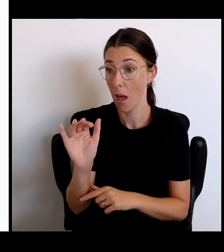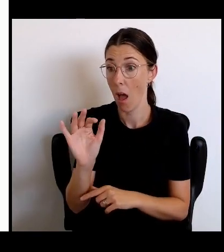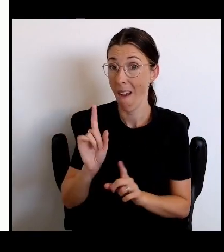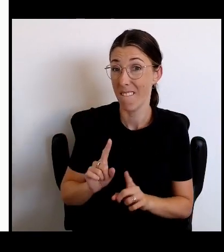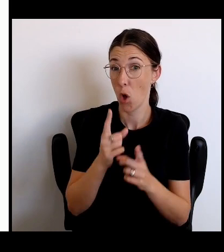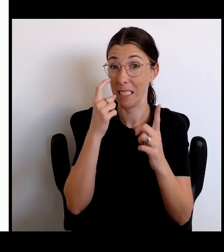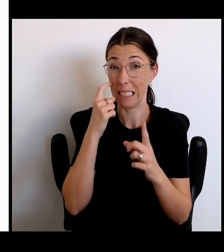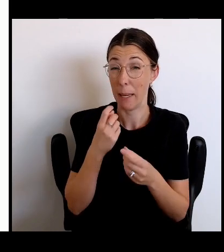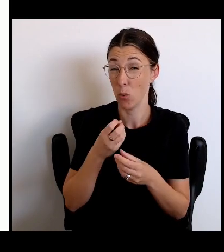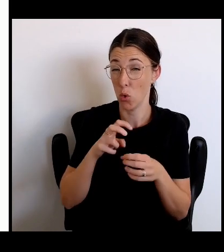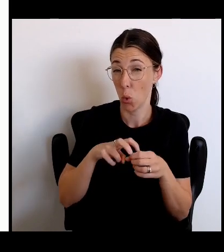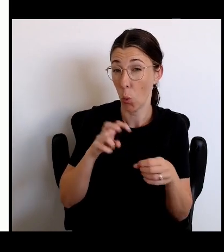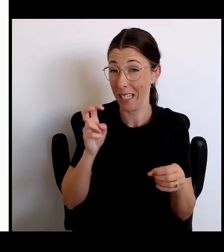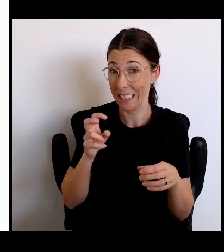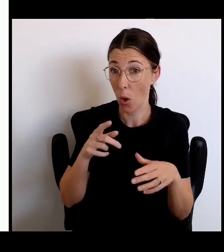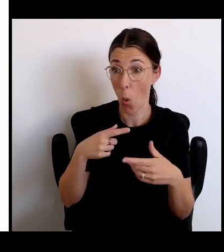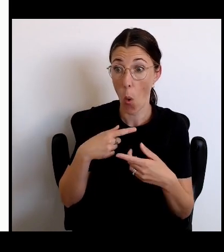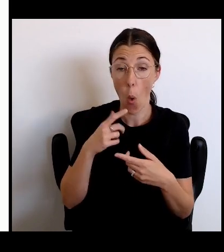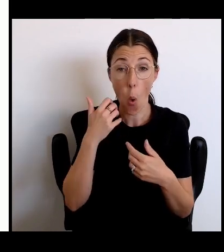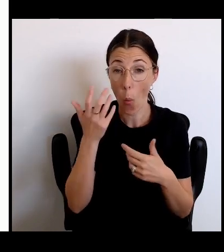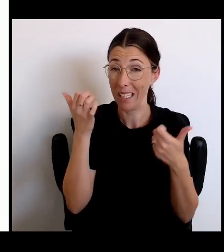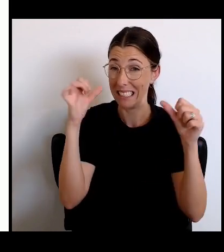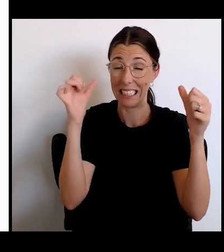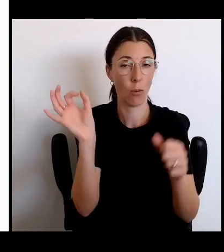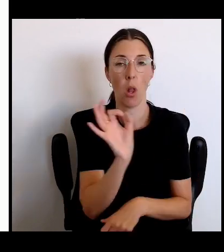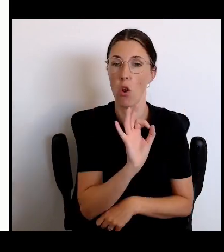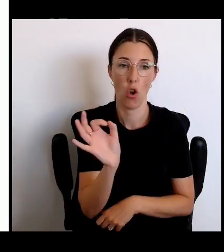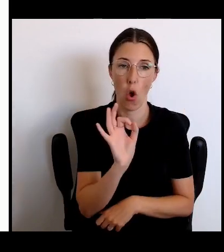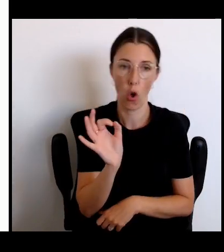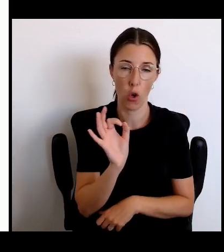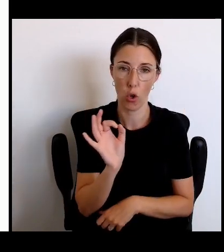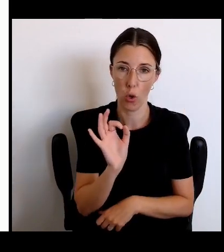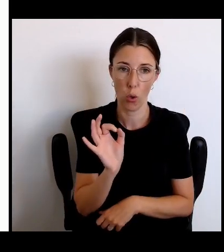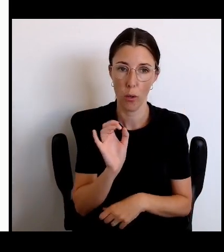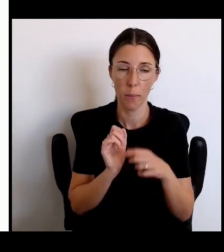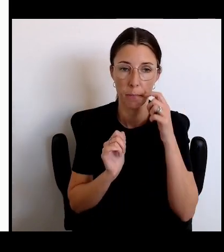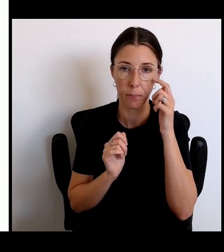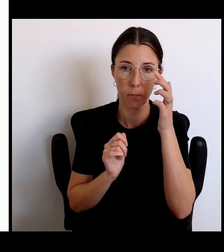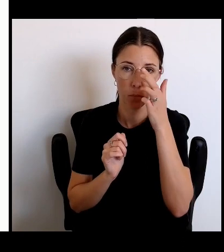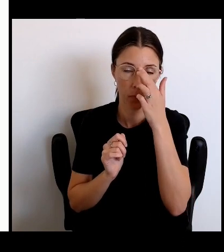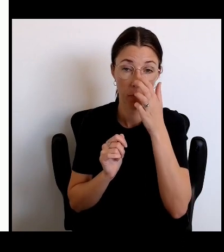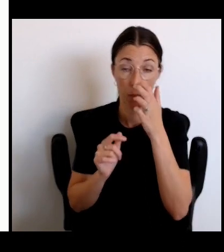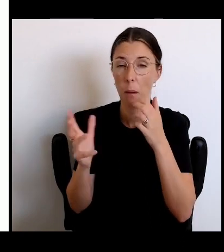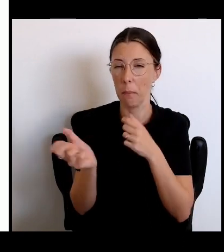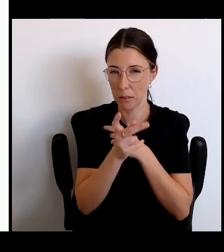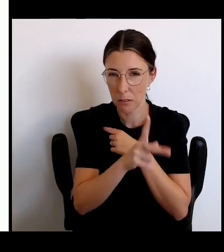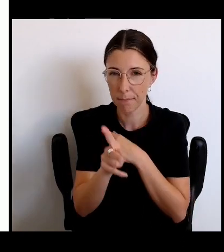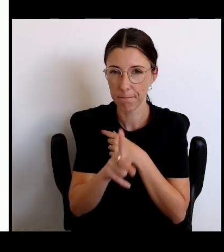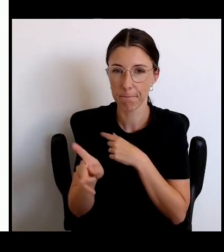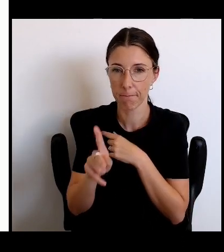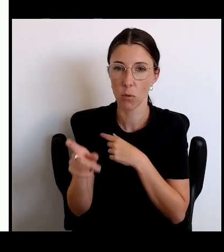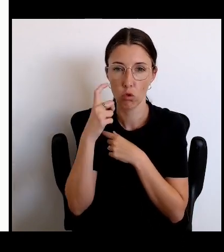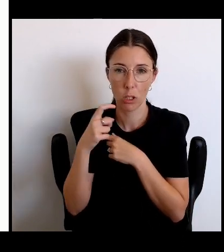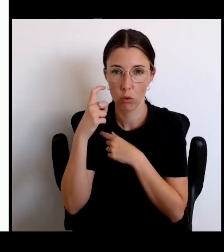of resignation or almost having given up on being anything other than a vapor in the future.